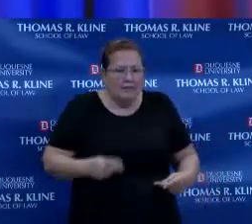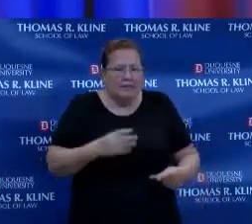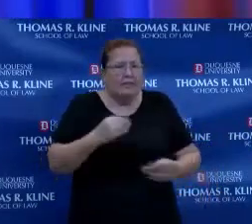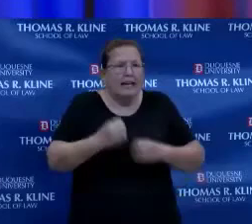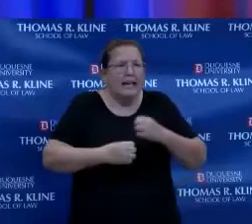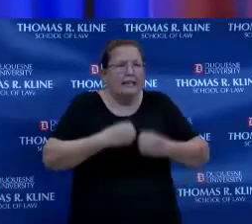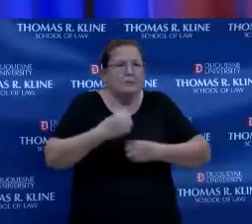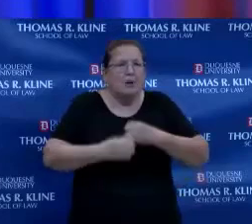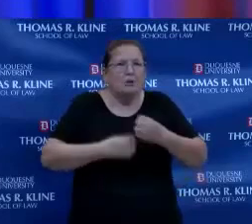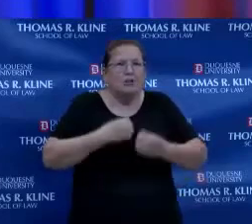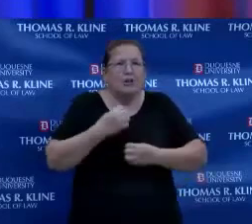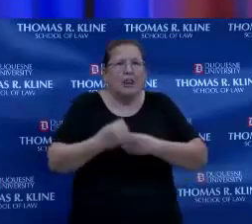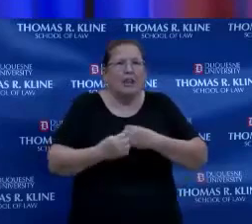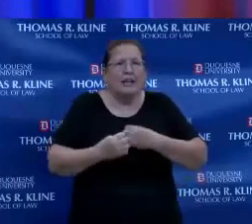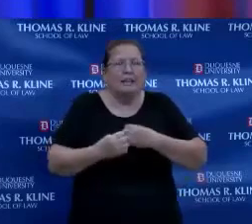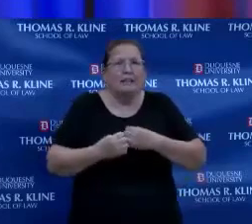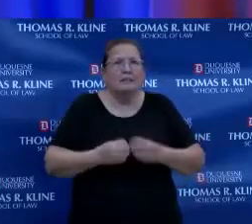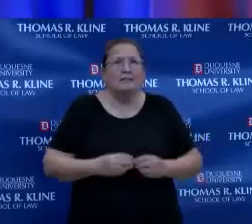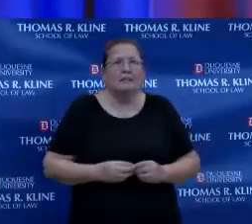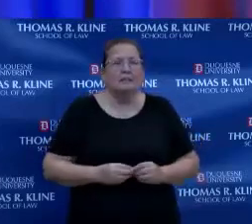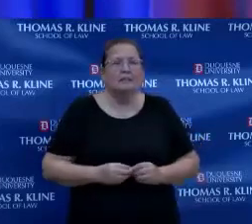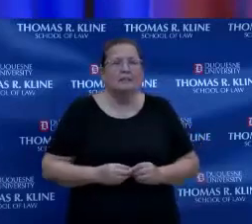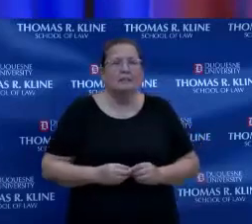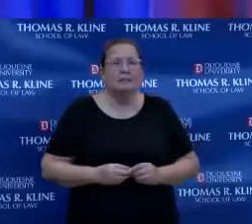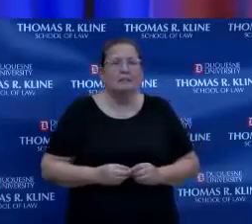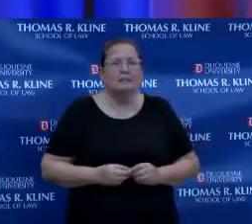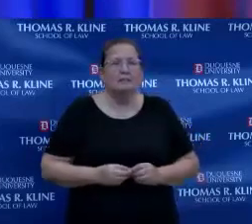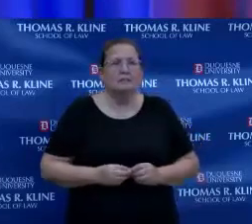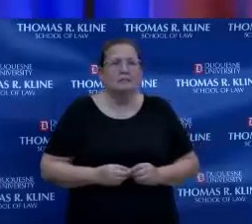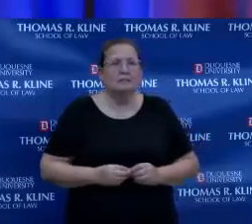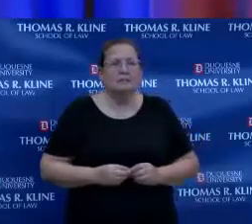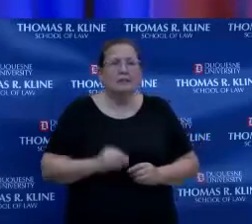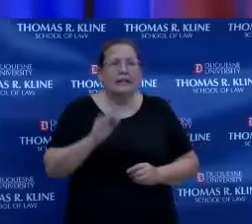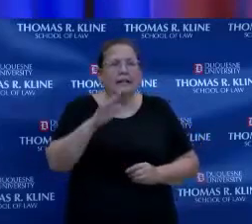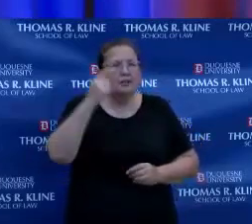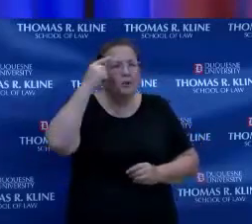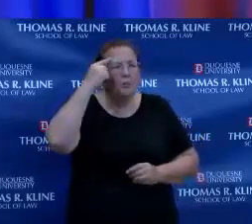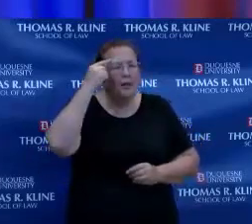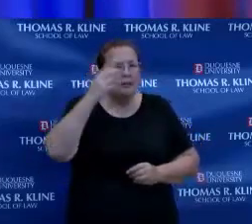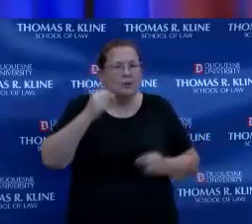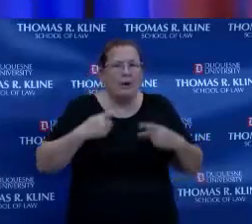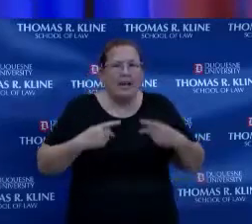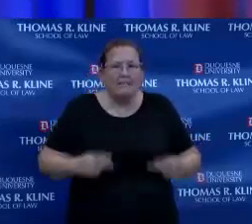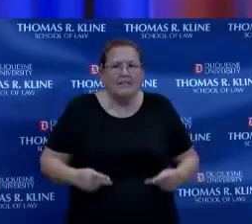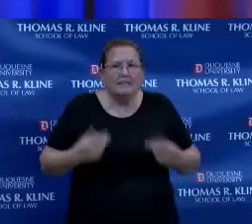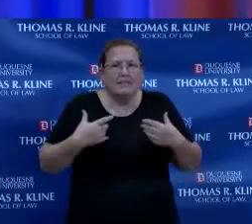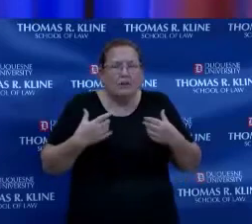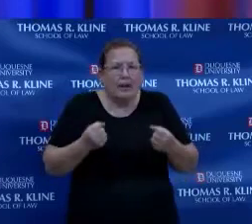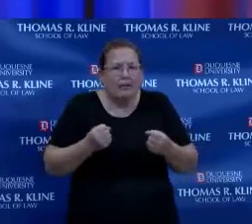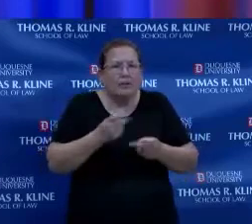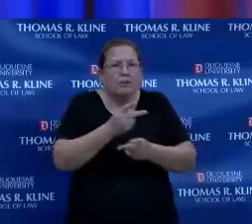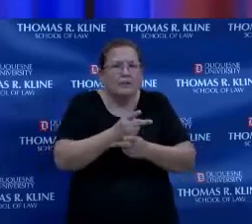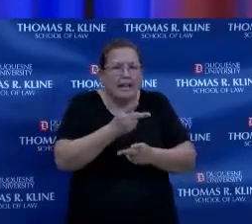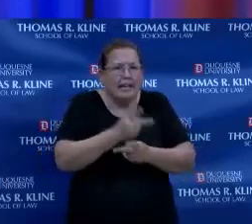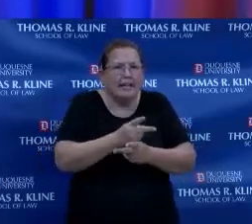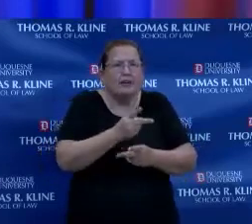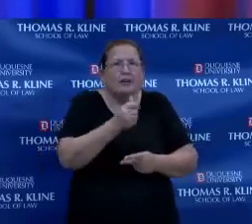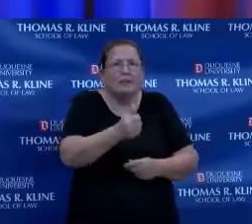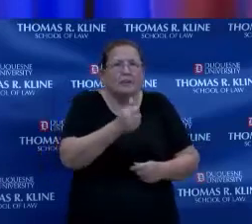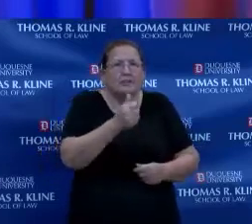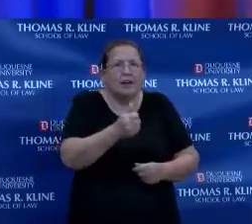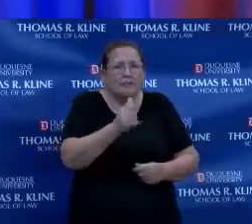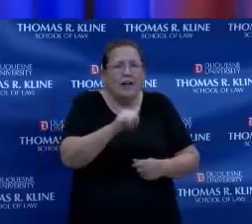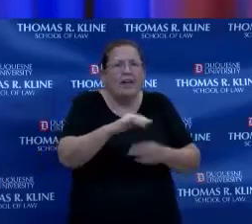emotionally. Again, it's your mental and physical health that at the end of the day are a